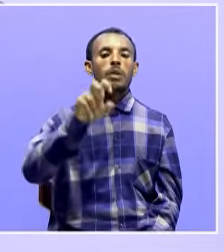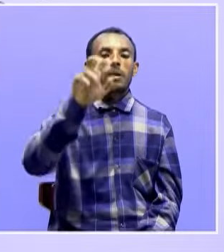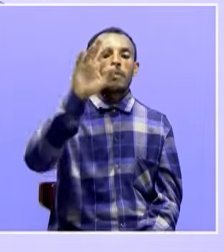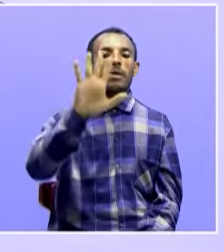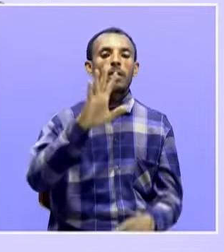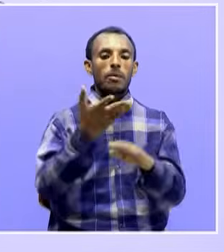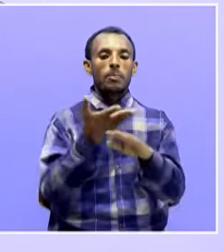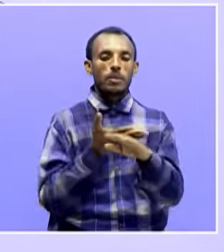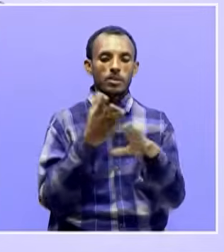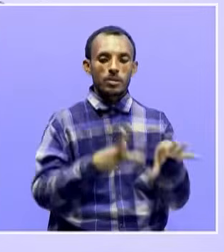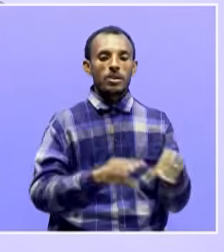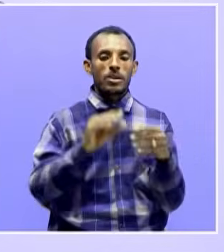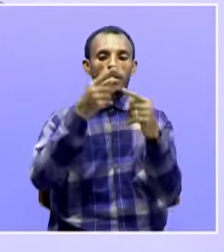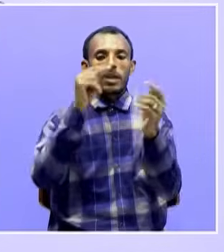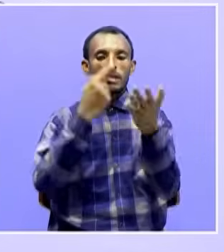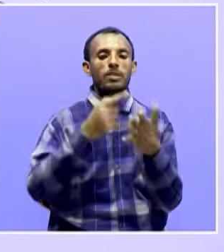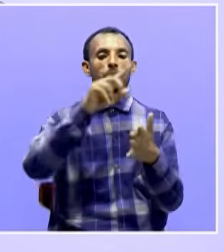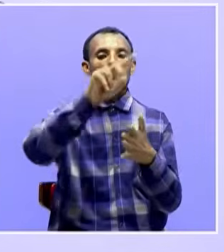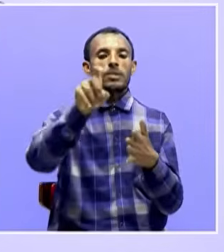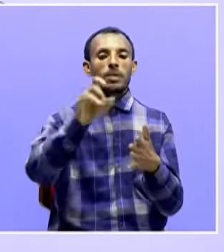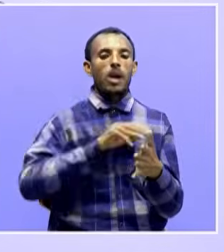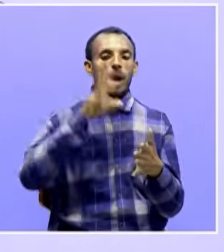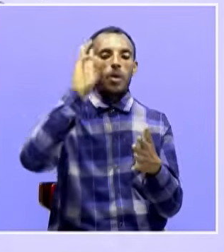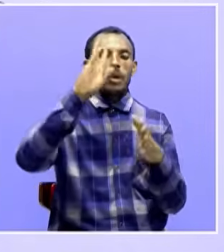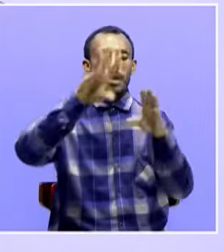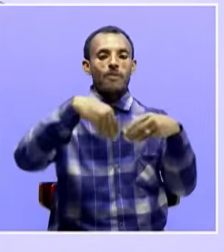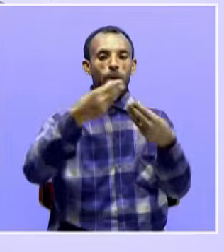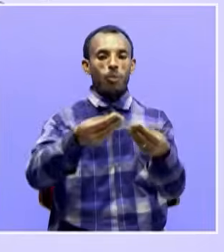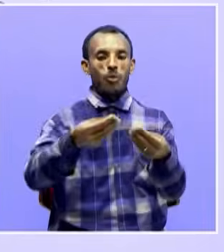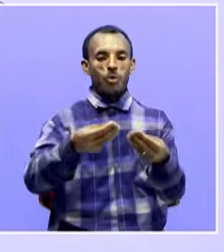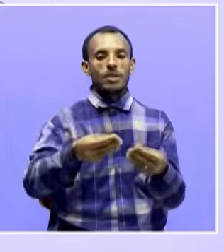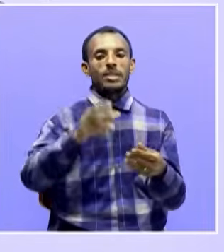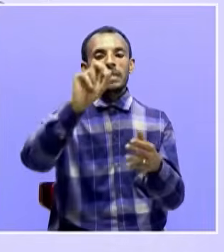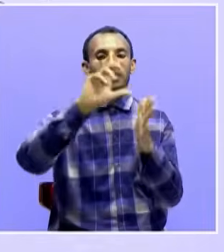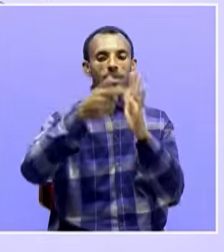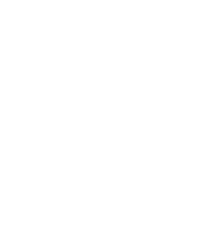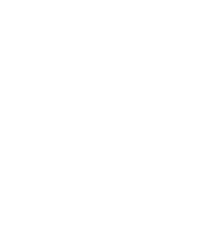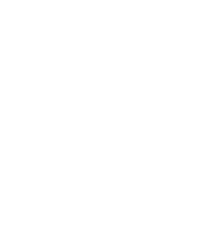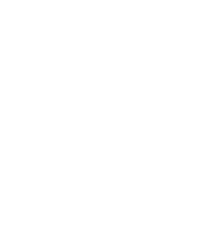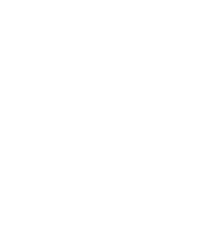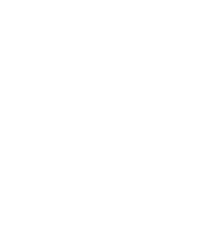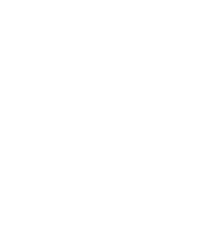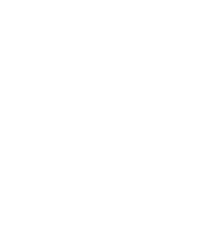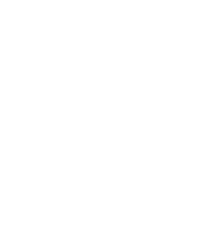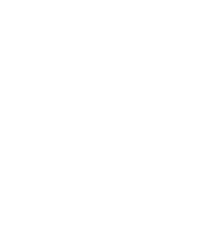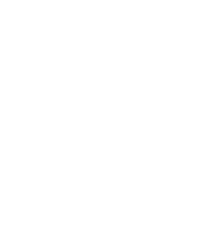Please students, try this question. I will give you 30 seconds for this.